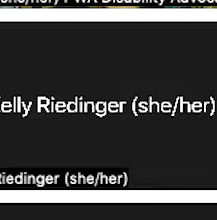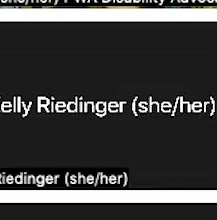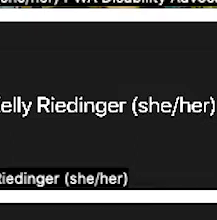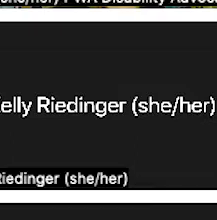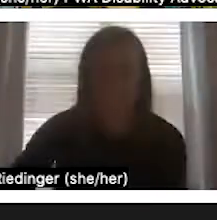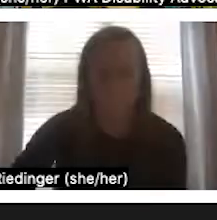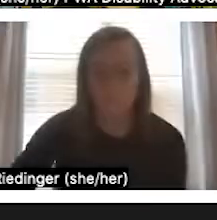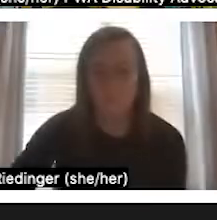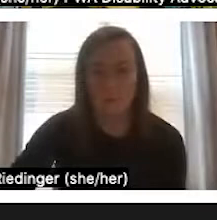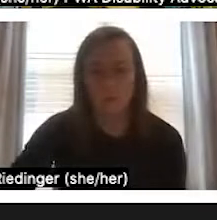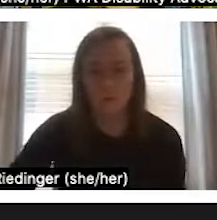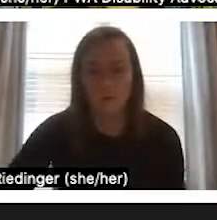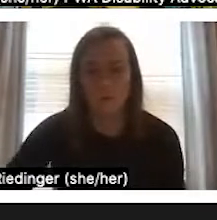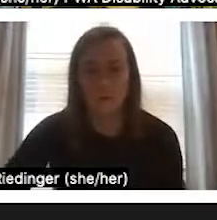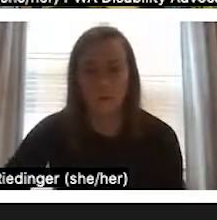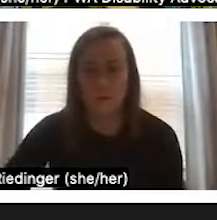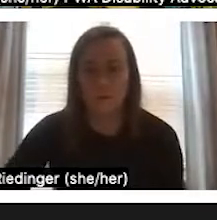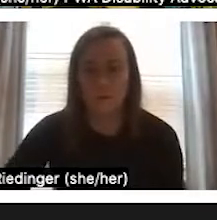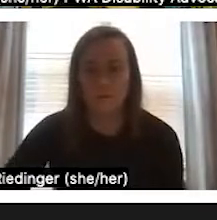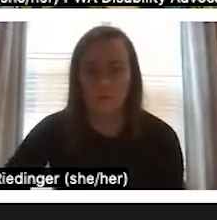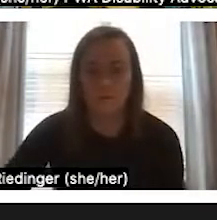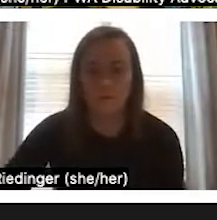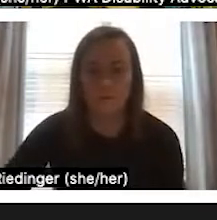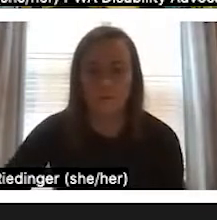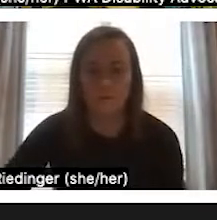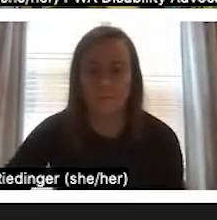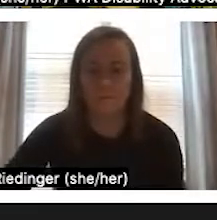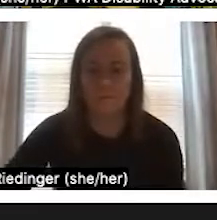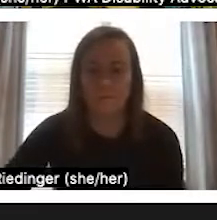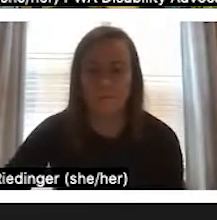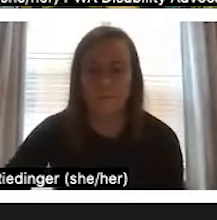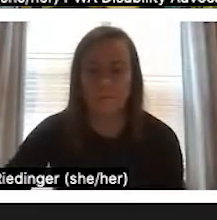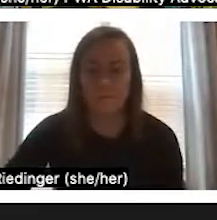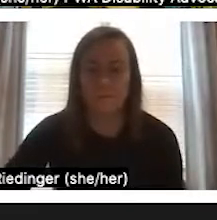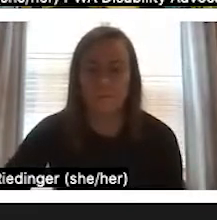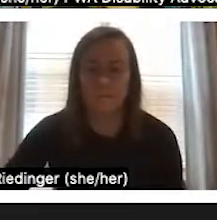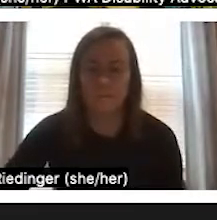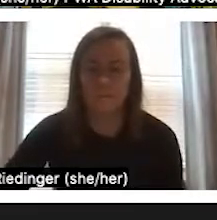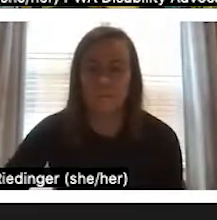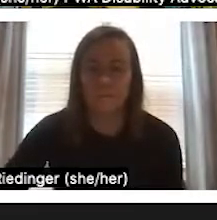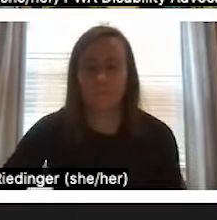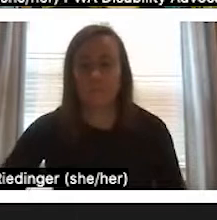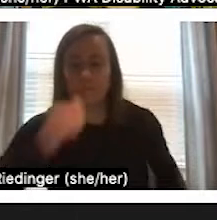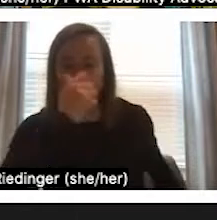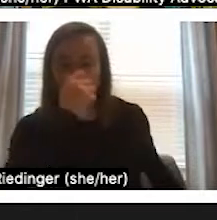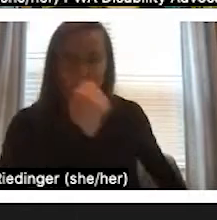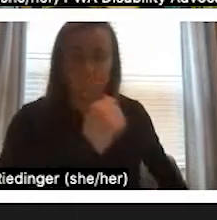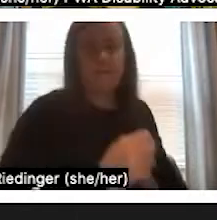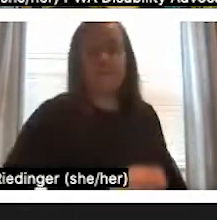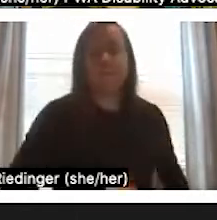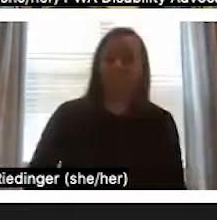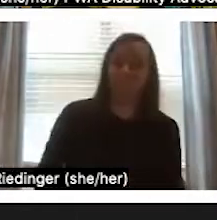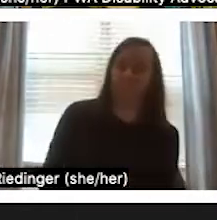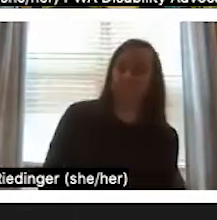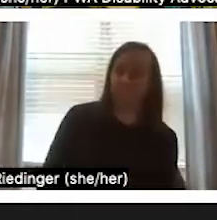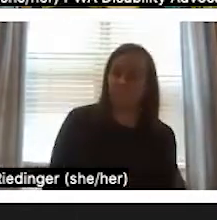will open up for Q&A. Because we have so much to share, there's not going to be a lot of time to go into breakout rooms, but we